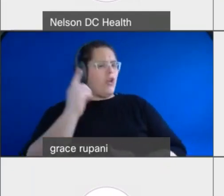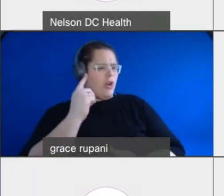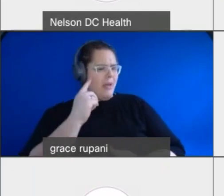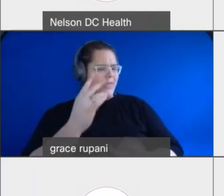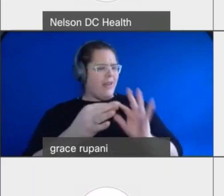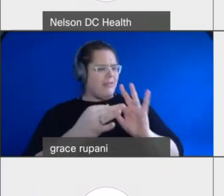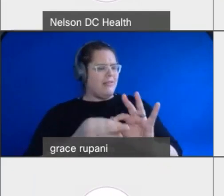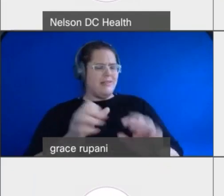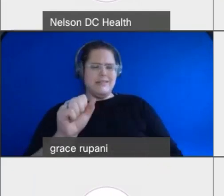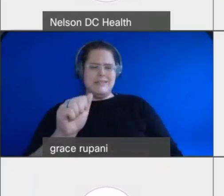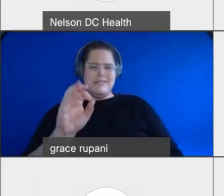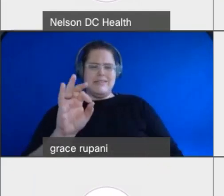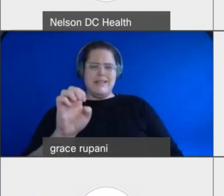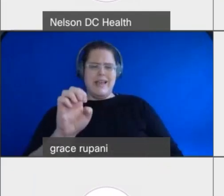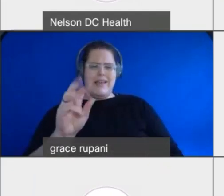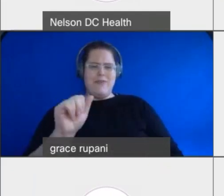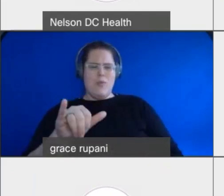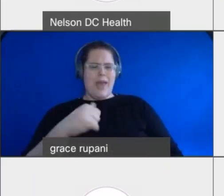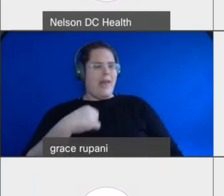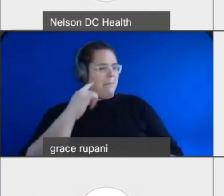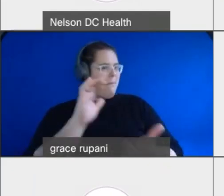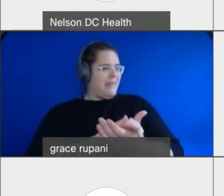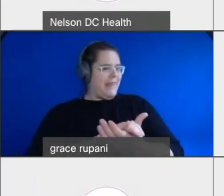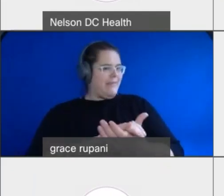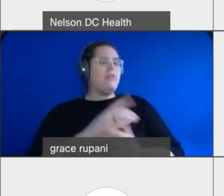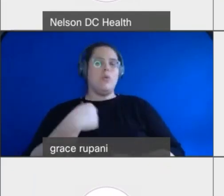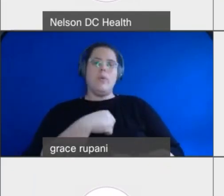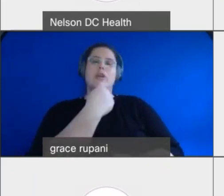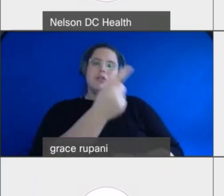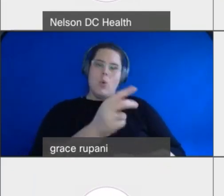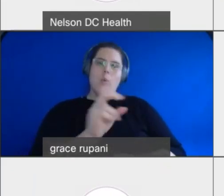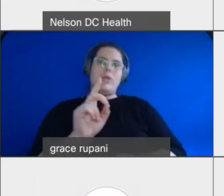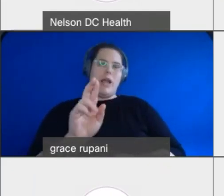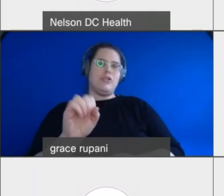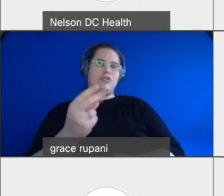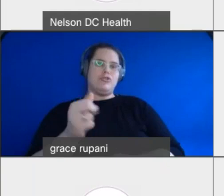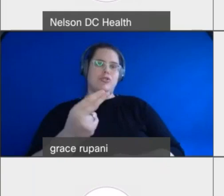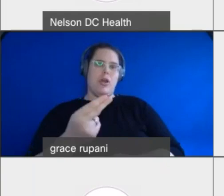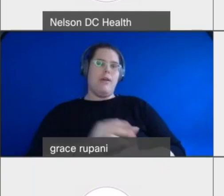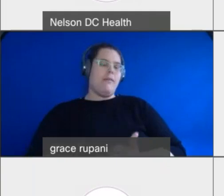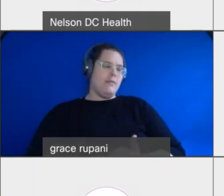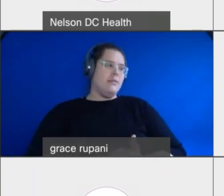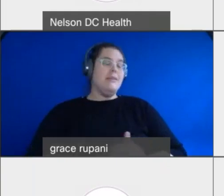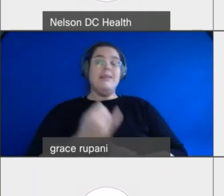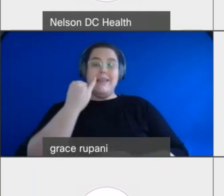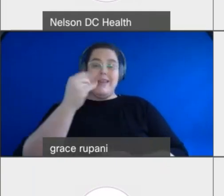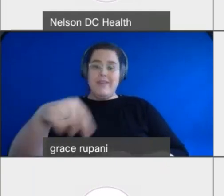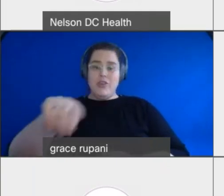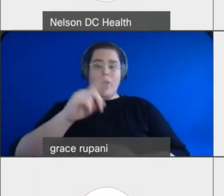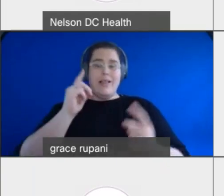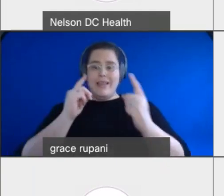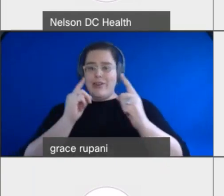correct one. And we communicated that to Dr. Shaw. So if people hear about this, about other